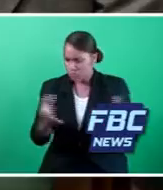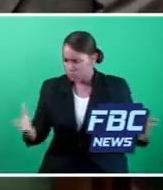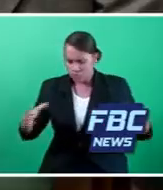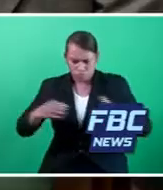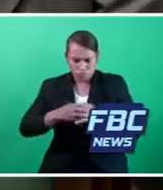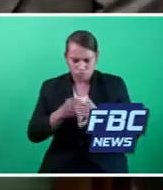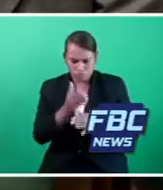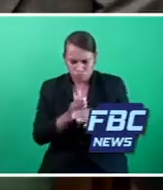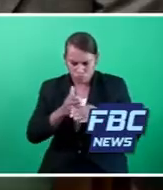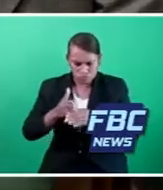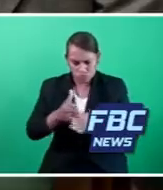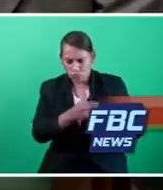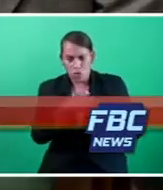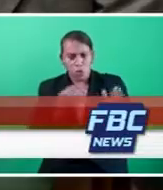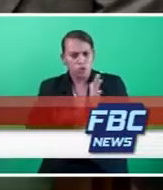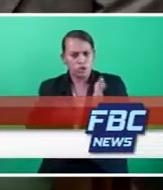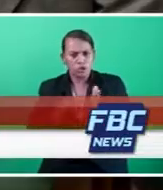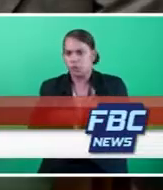will come down.